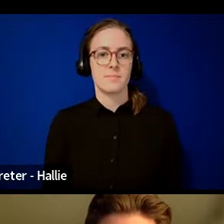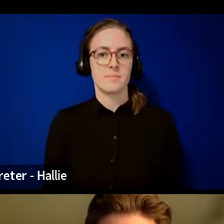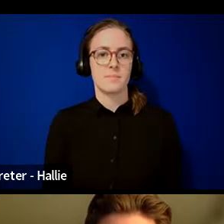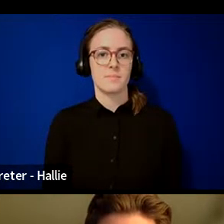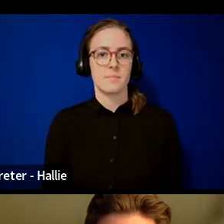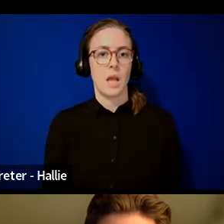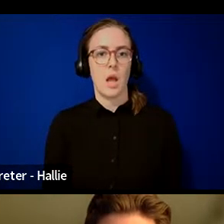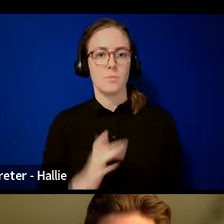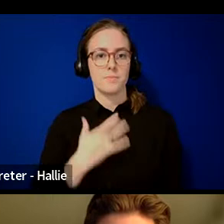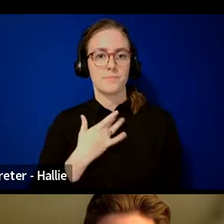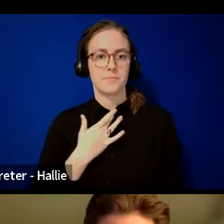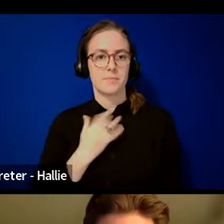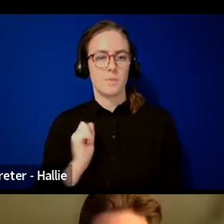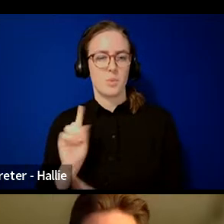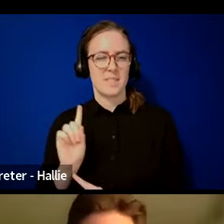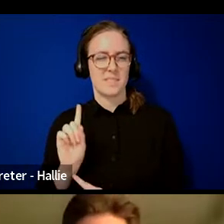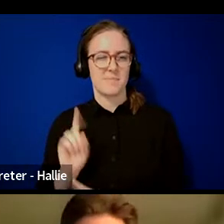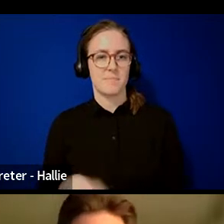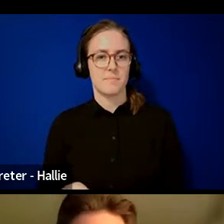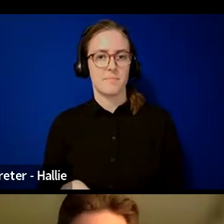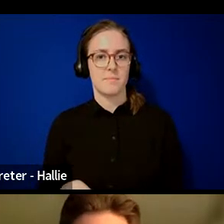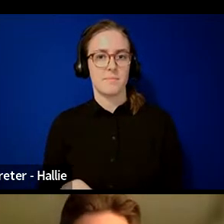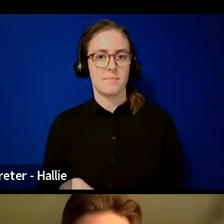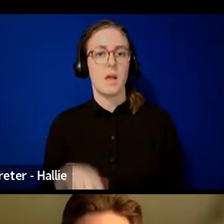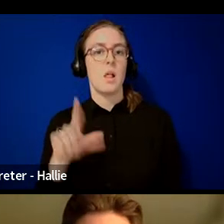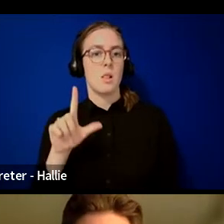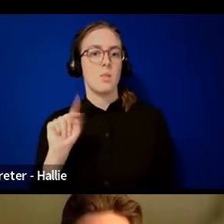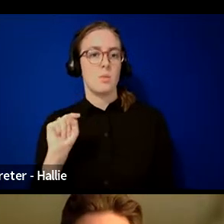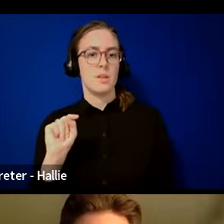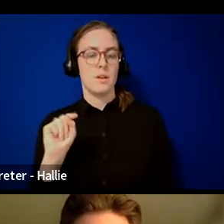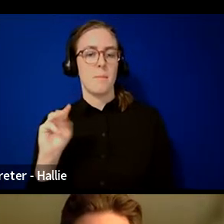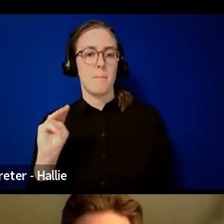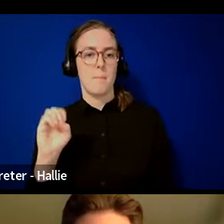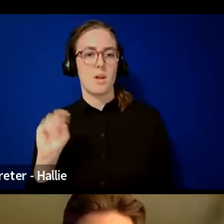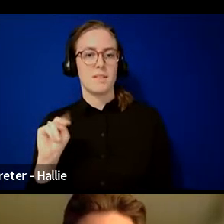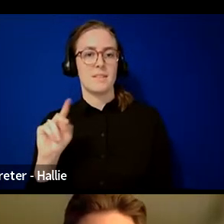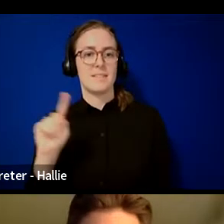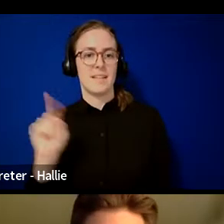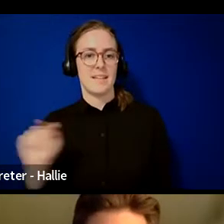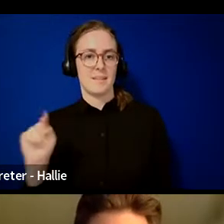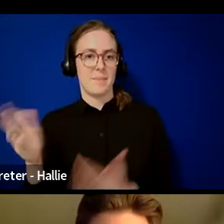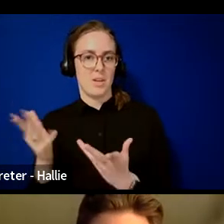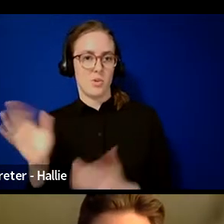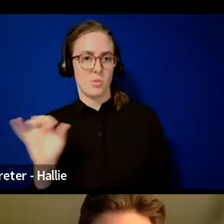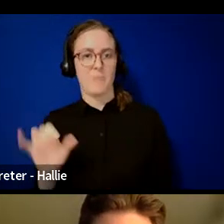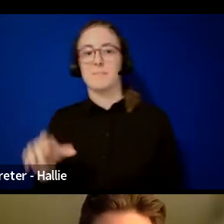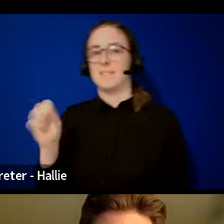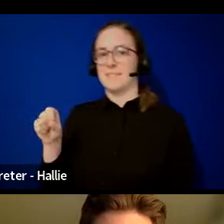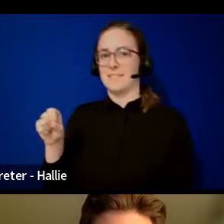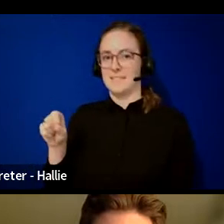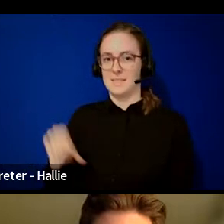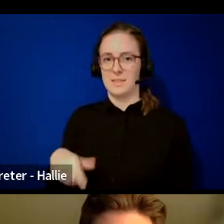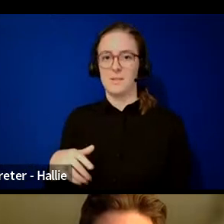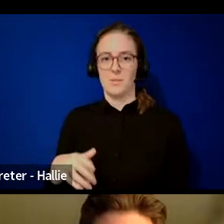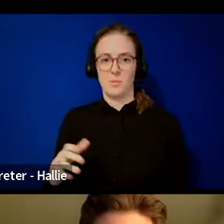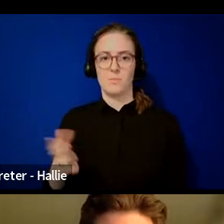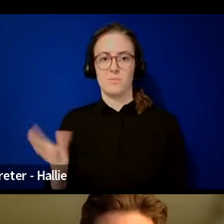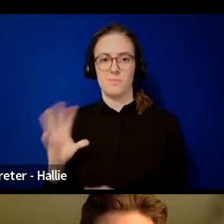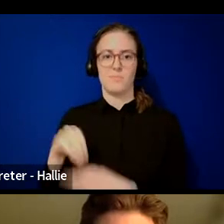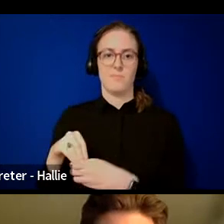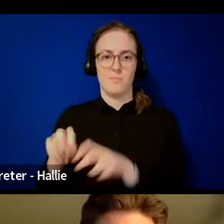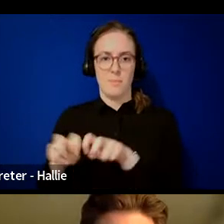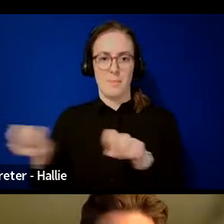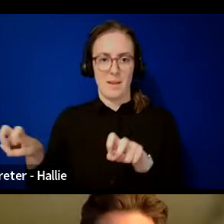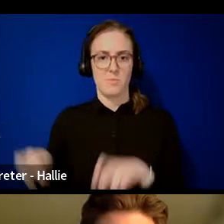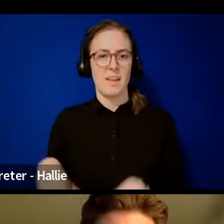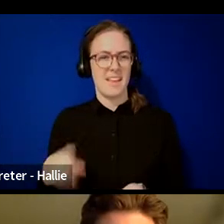Oh, no, just a second. Lieutenant Mumtaz, I'm over here as well. Yes, promoting you right now. There's